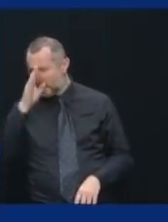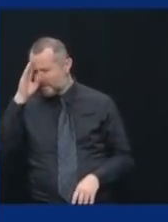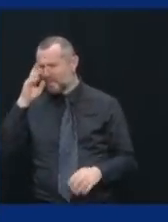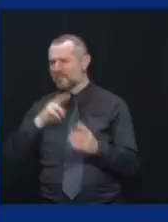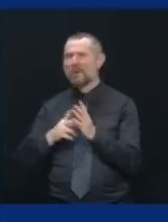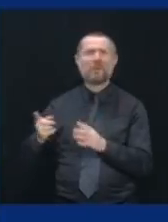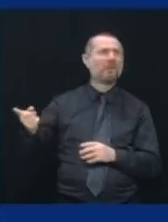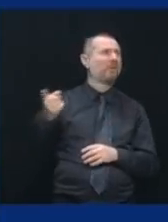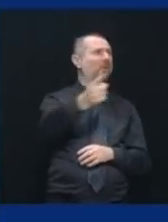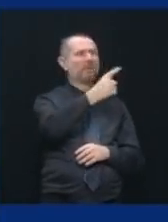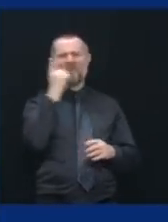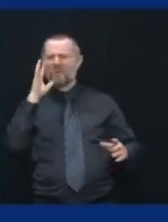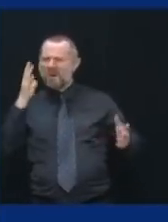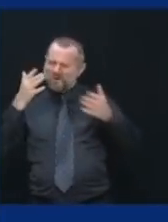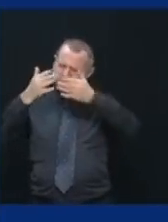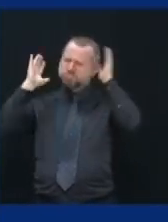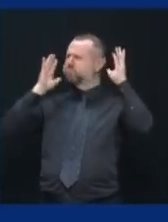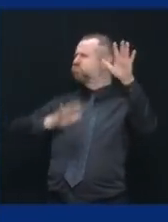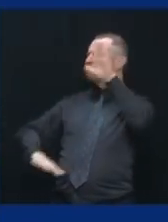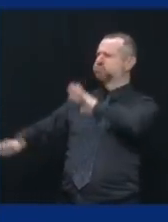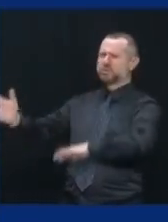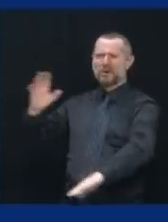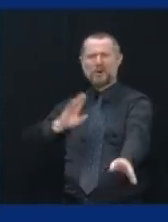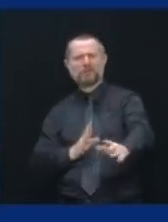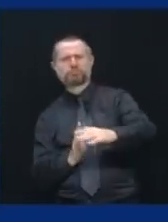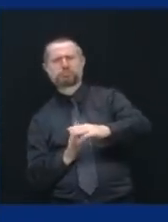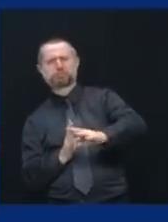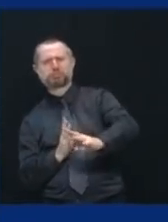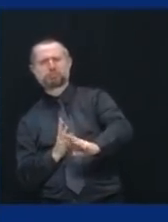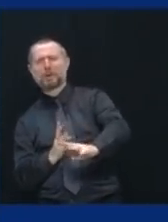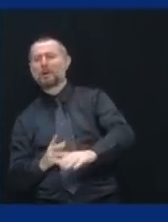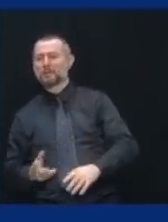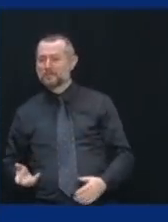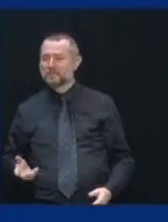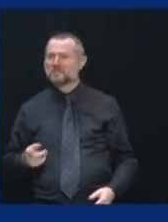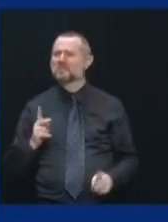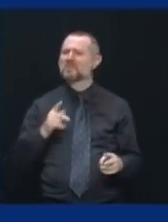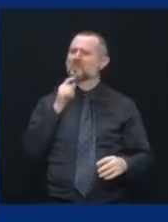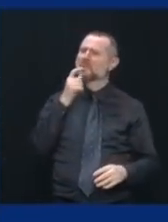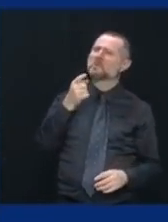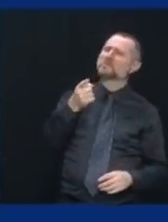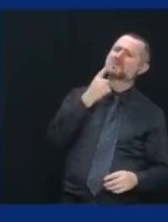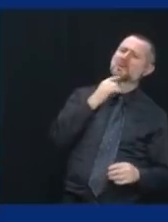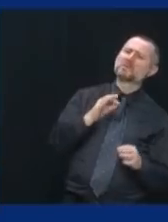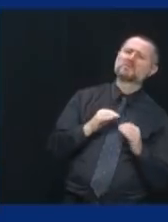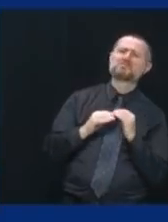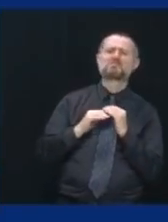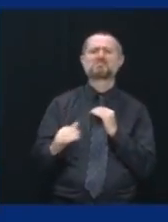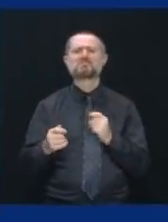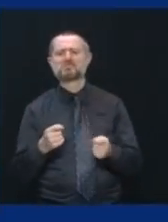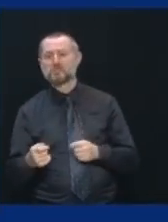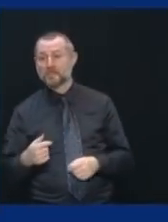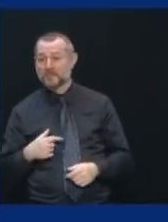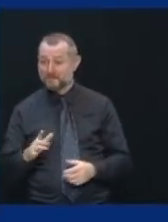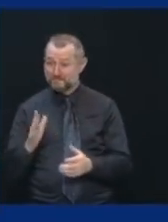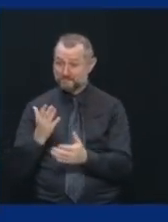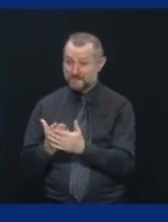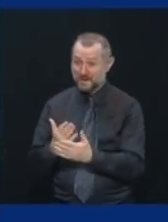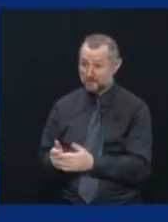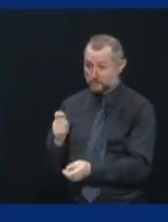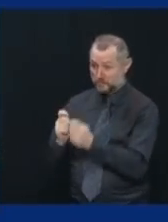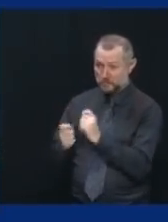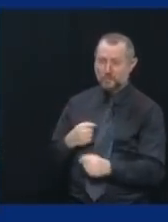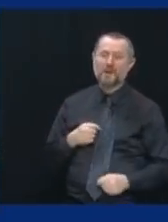people would have died. Well, why didn't you stay consistent? Because the facts changed,